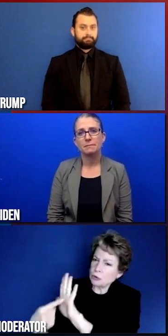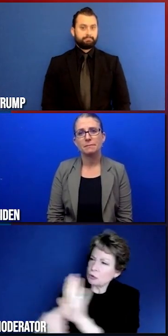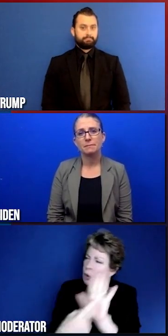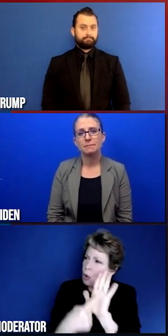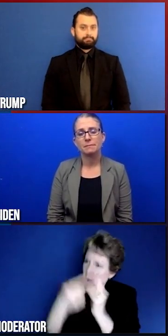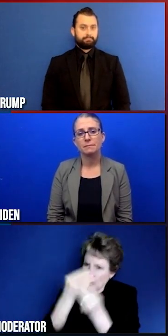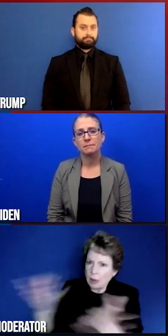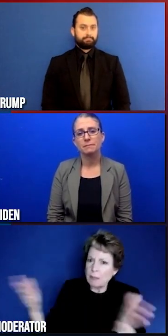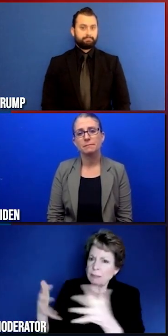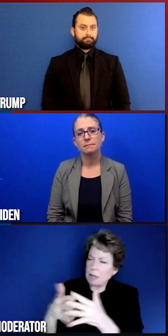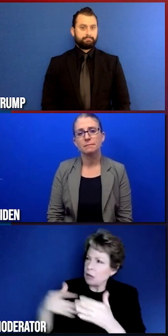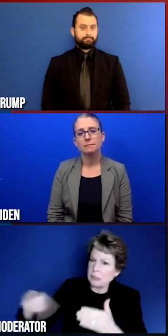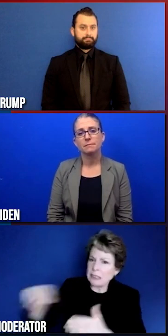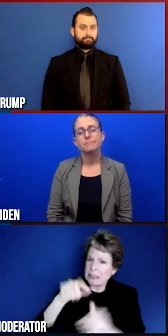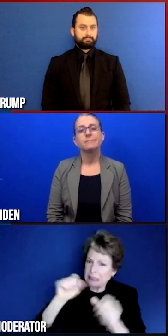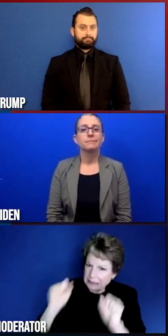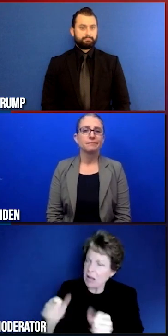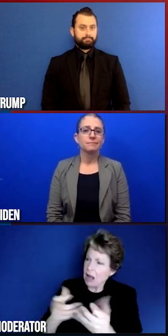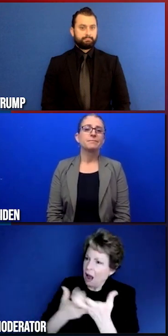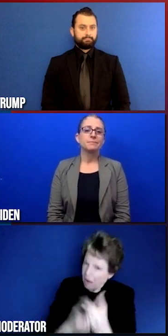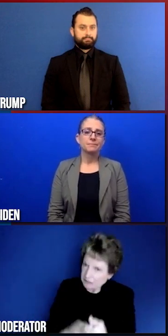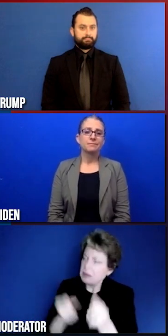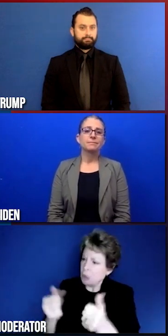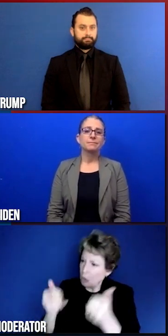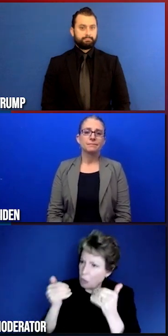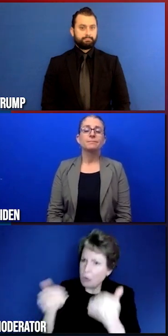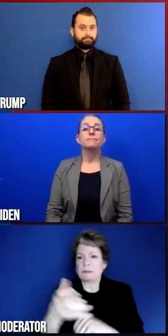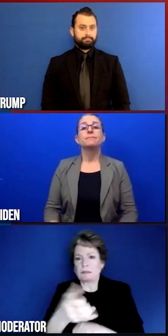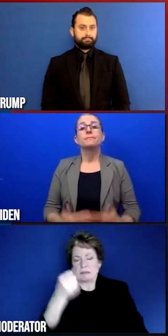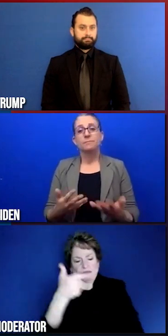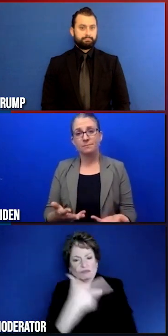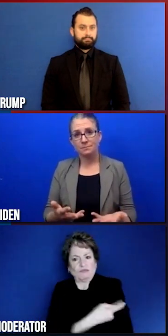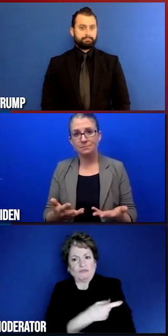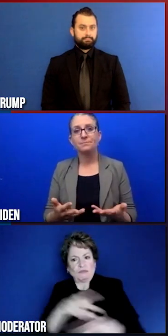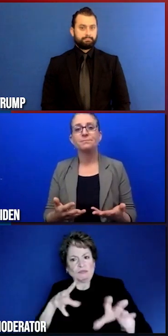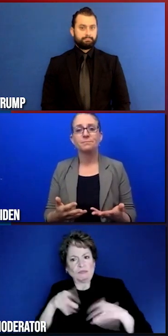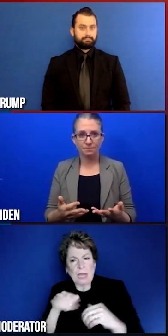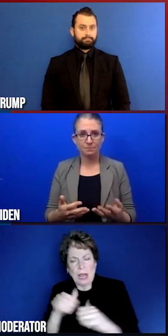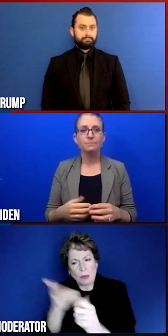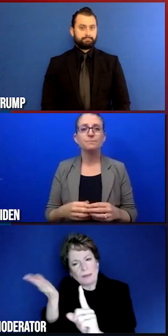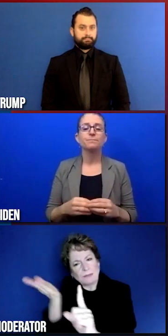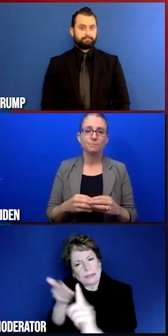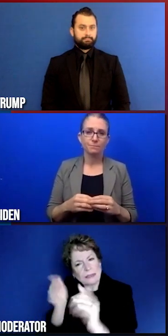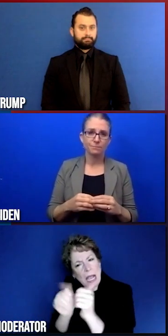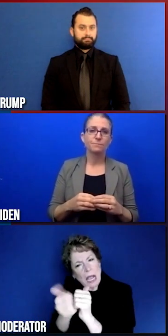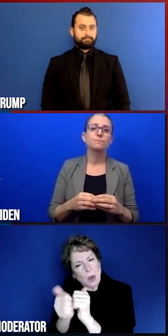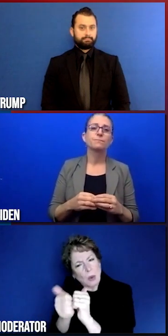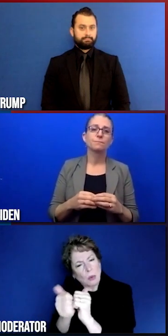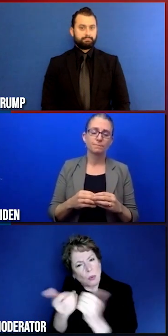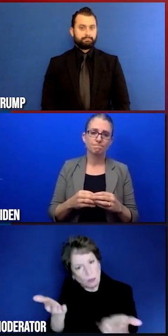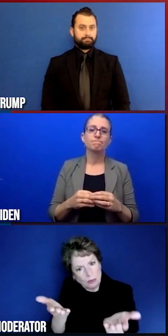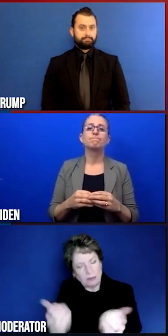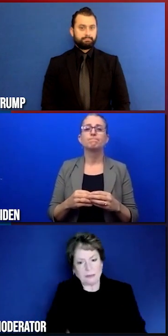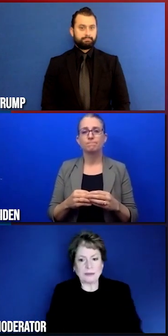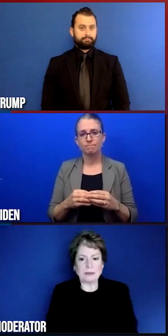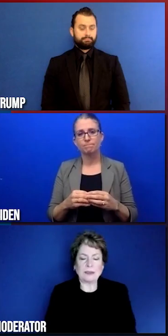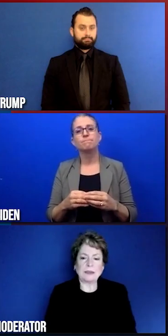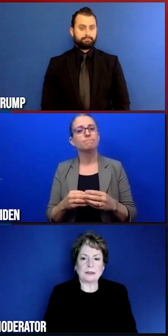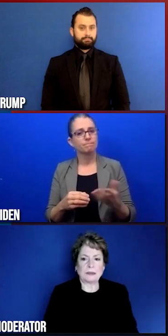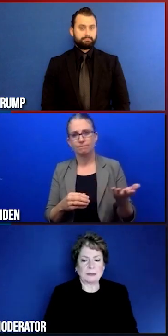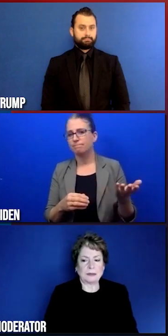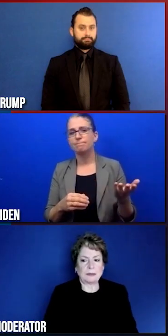totally transparent. Have the scientists of the world see it, know it, look at it, go through all the processes. And by the